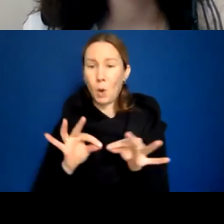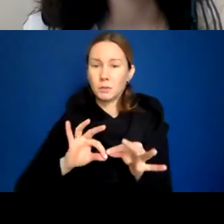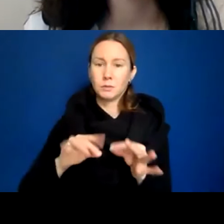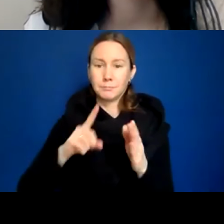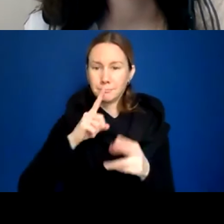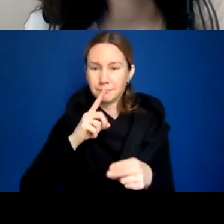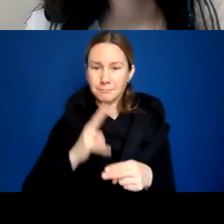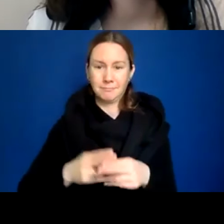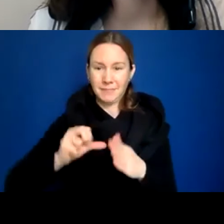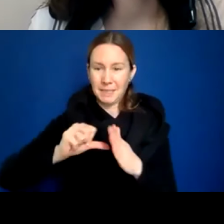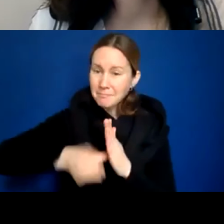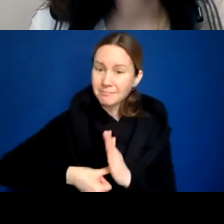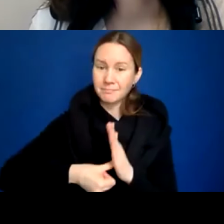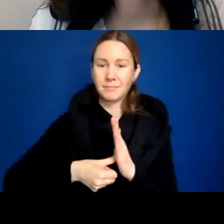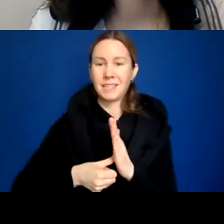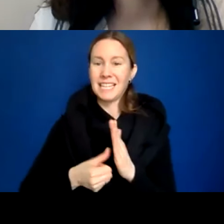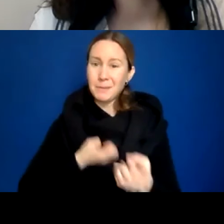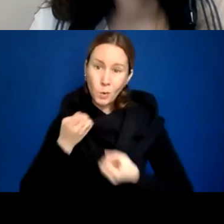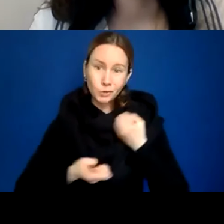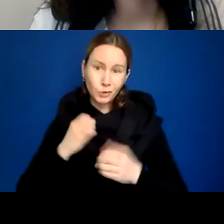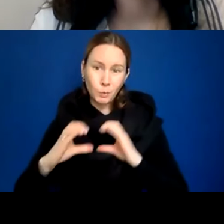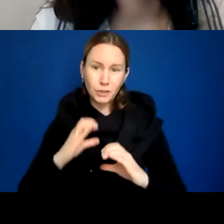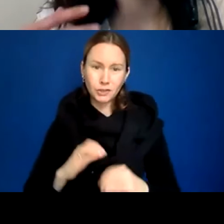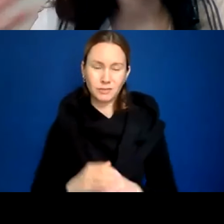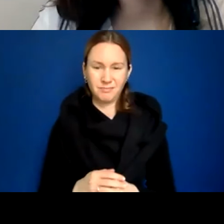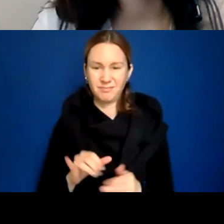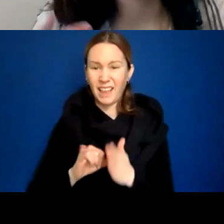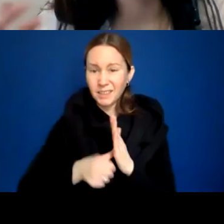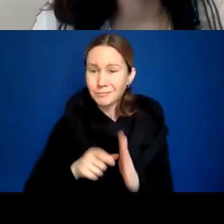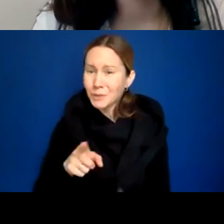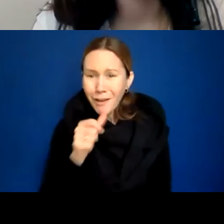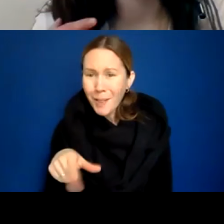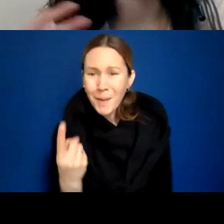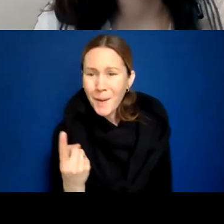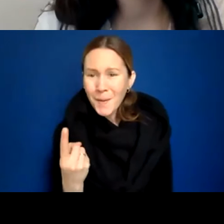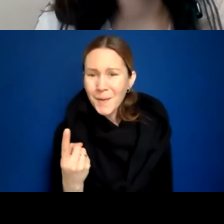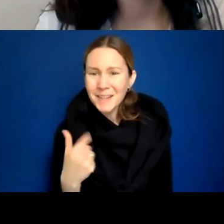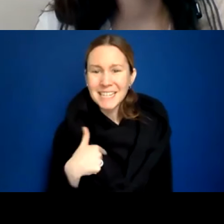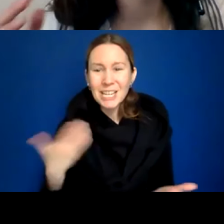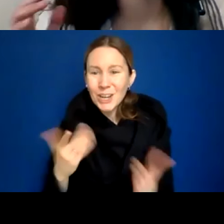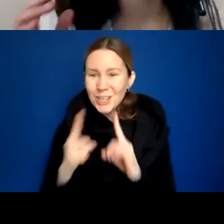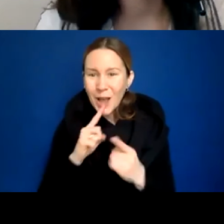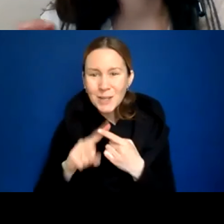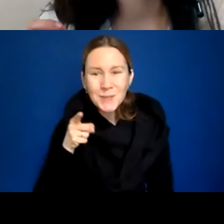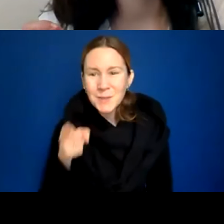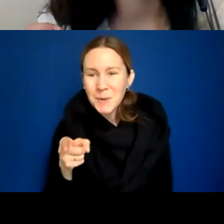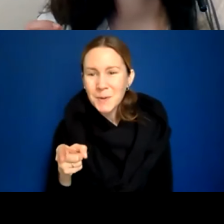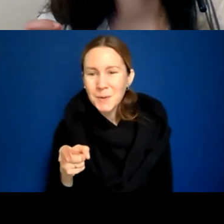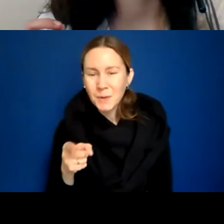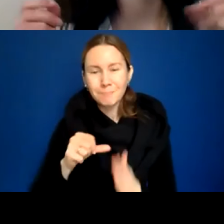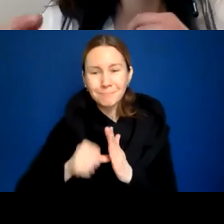component of communication, emphasizing you're not alone, there's somebody here talking to you, more so than trying